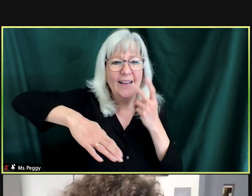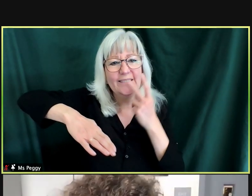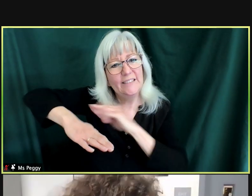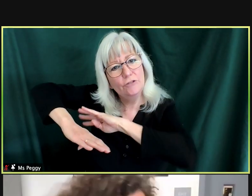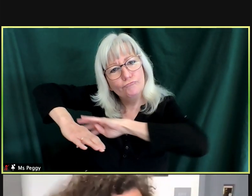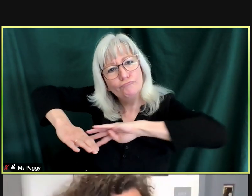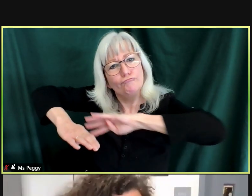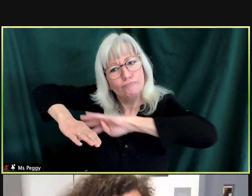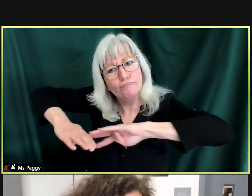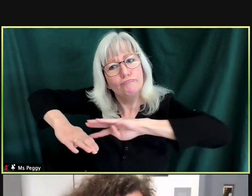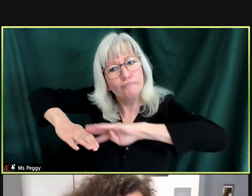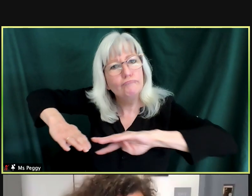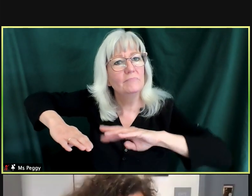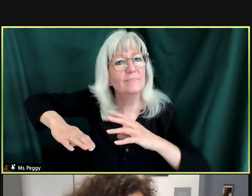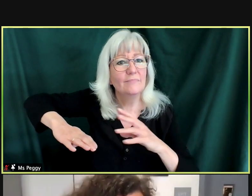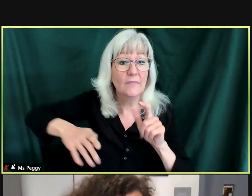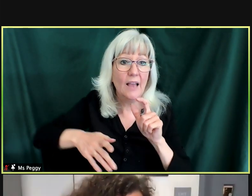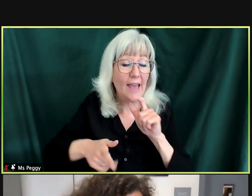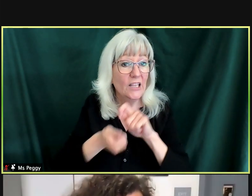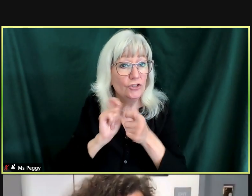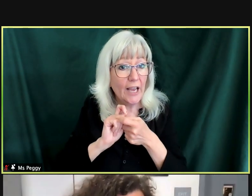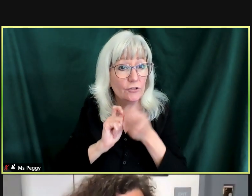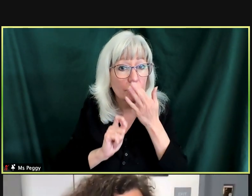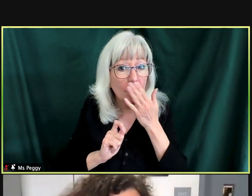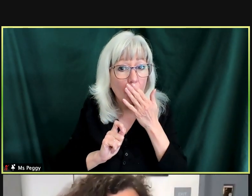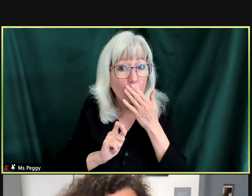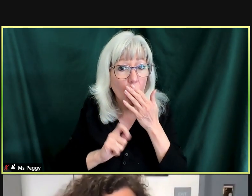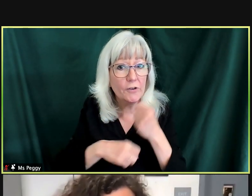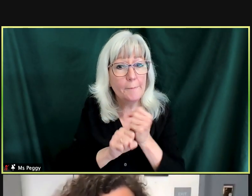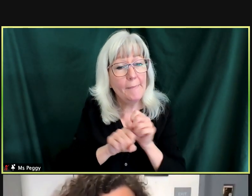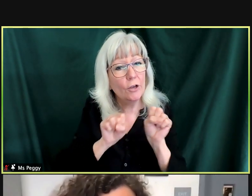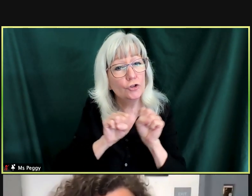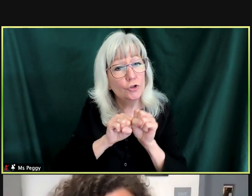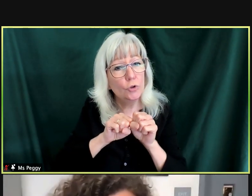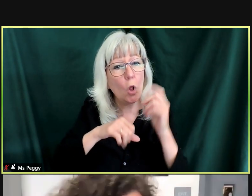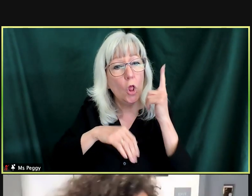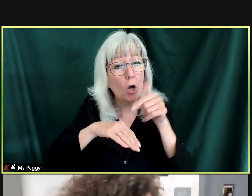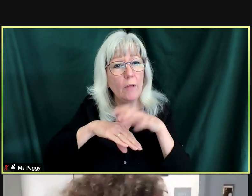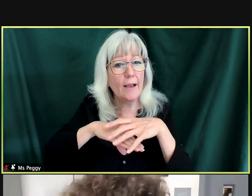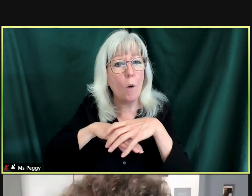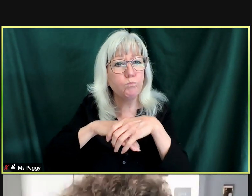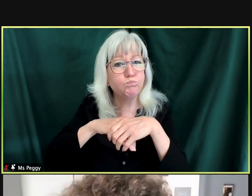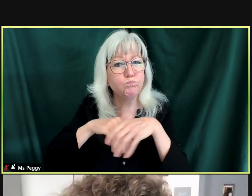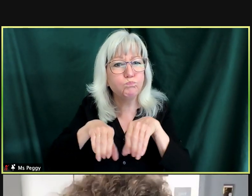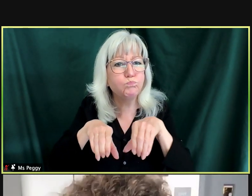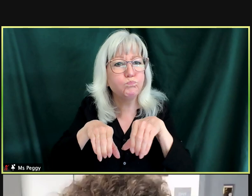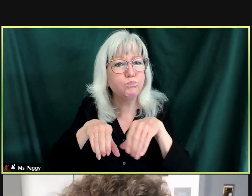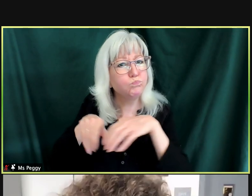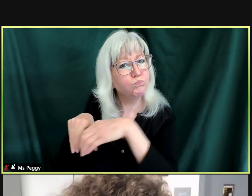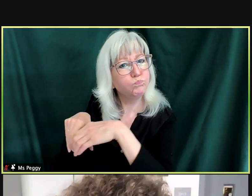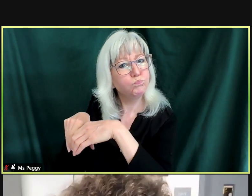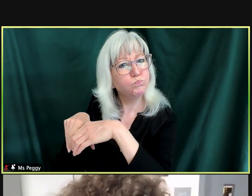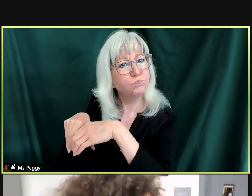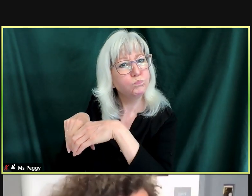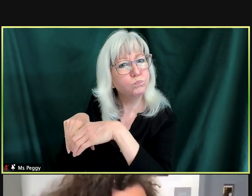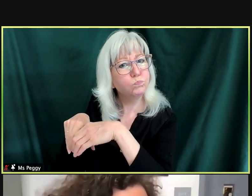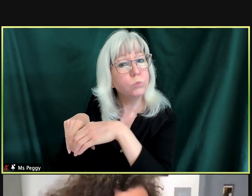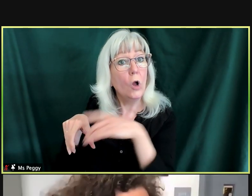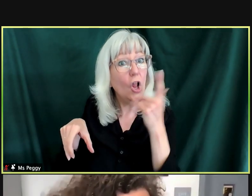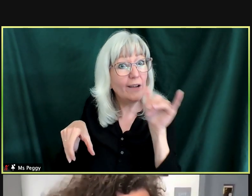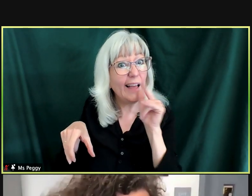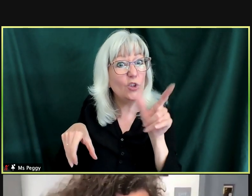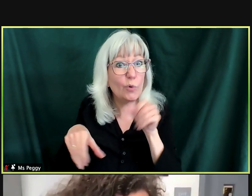line, and he's changing colors every direction to make the shoe wrap around and look like you can stick your foot